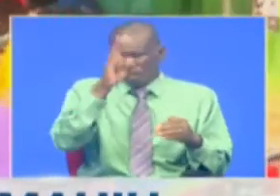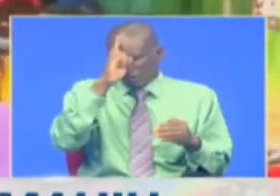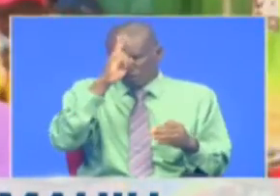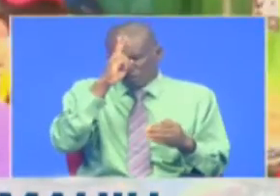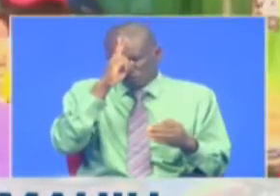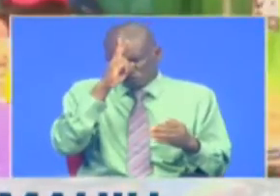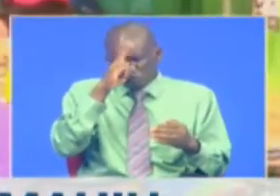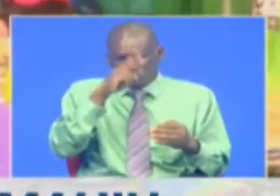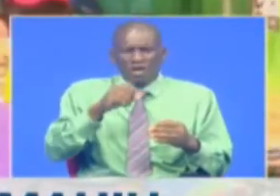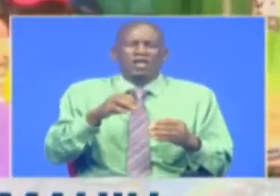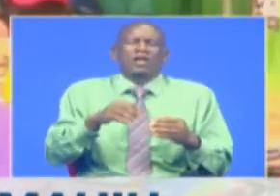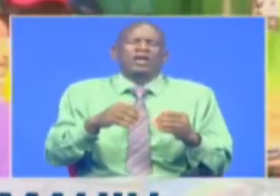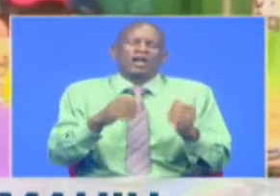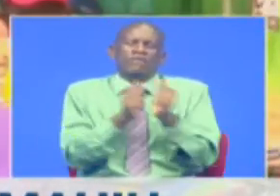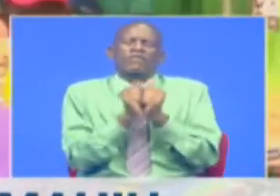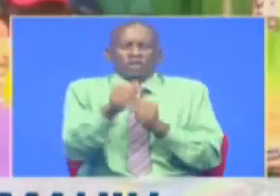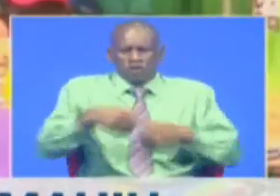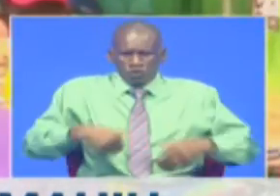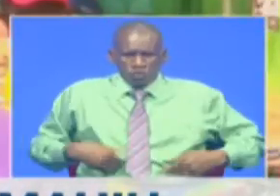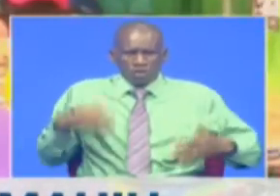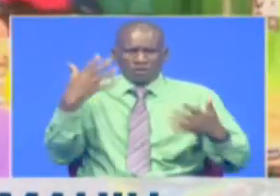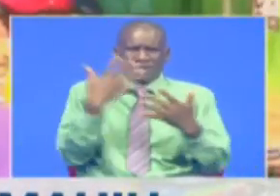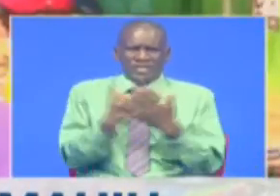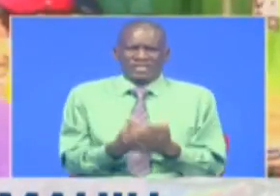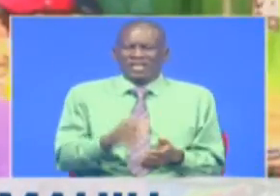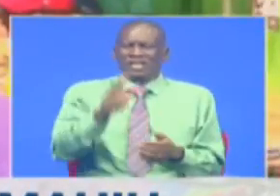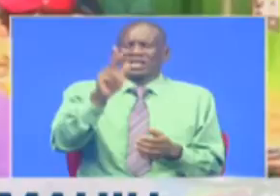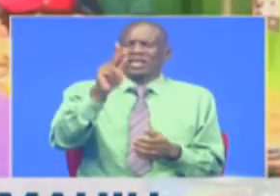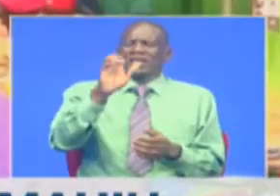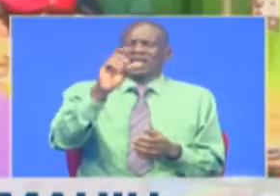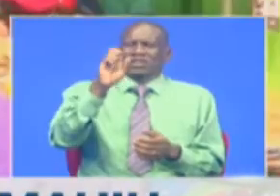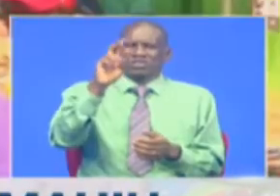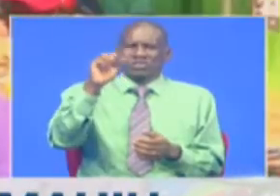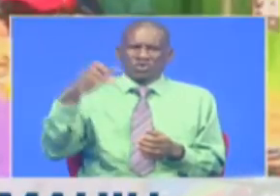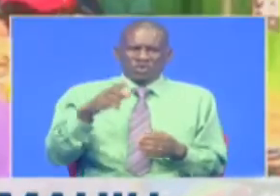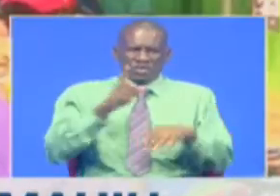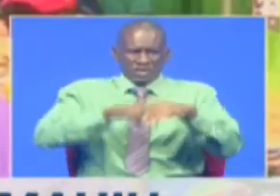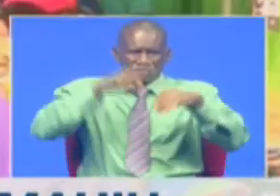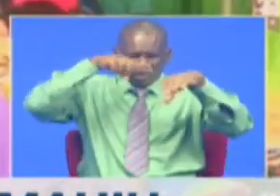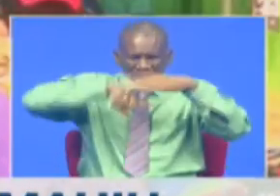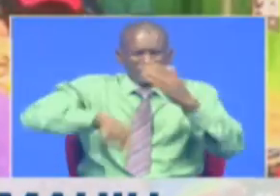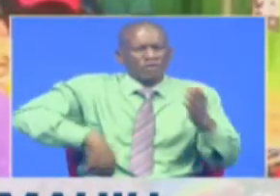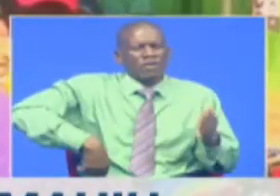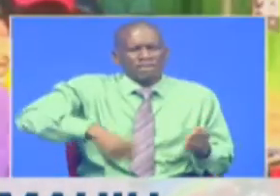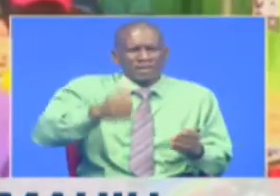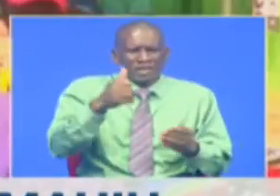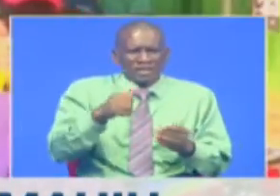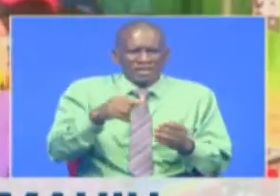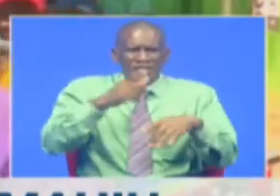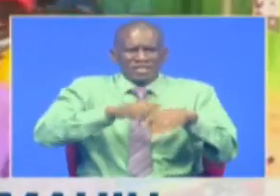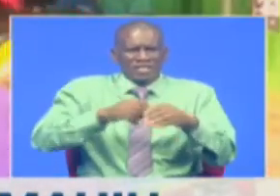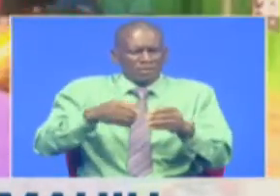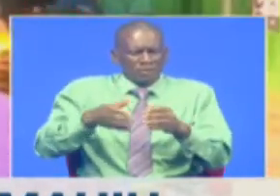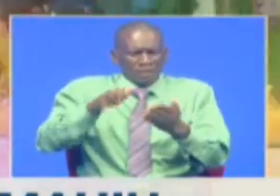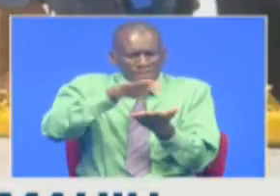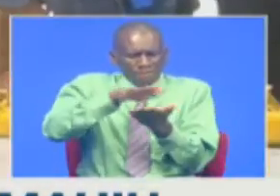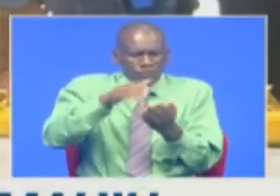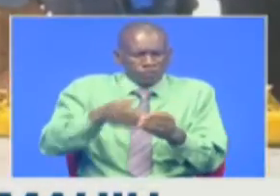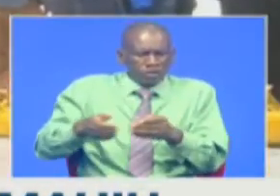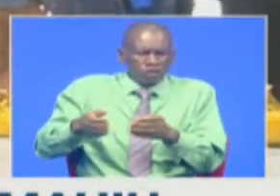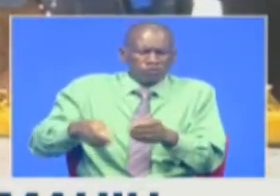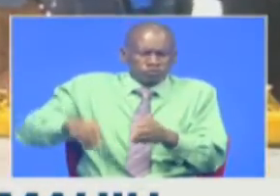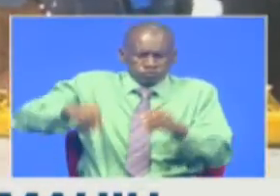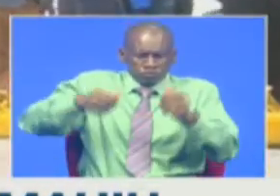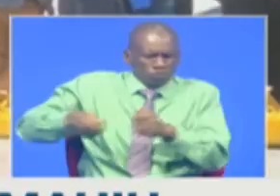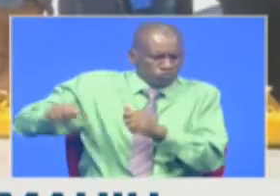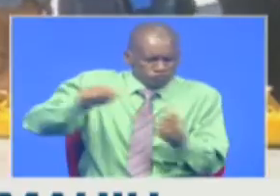youth were arrested. Kidong. Kidong wa tukingia wanatulipisha. Alafu tukienda tukipokea mchanga tunalipishwa. So tunalipa